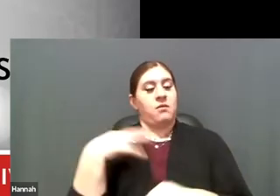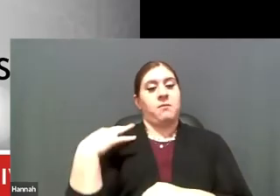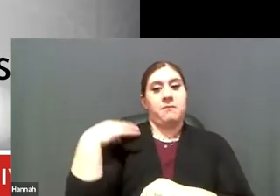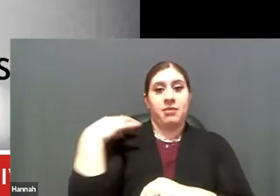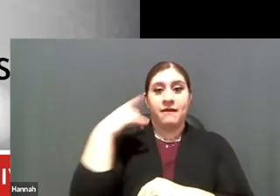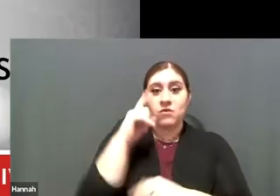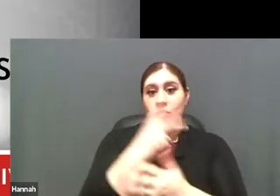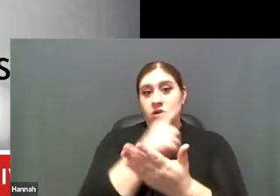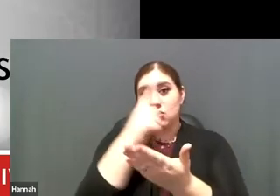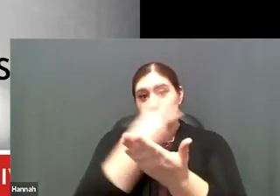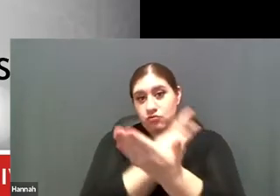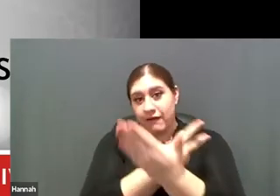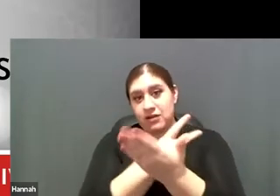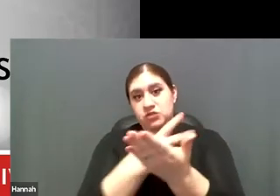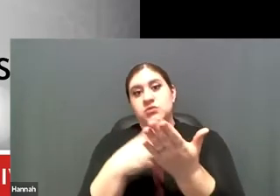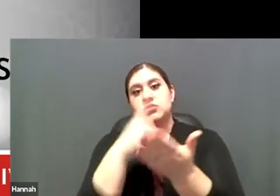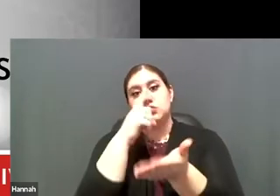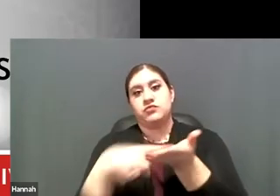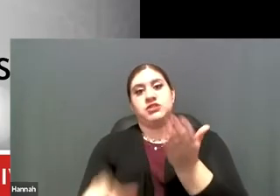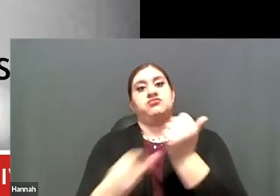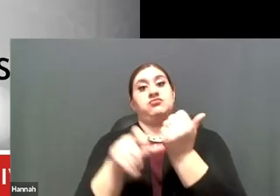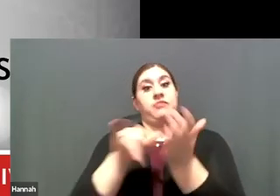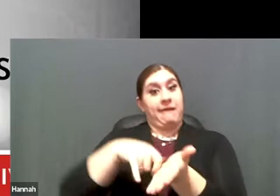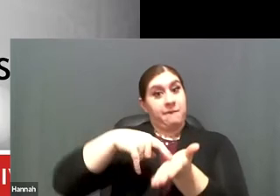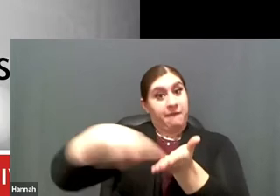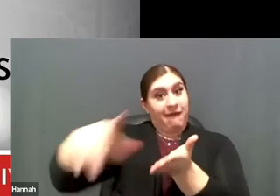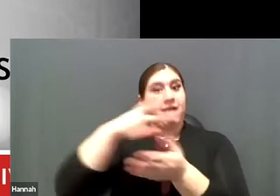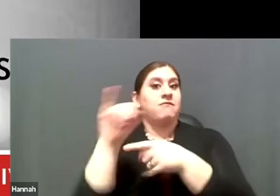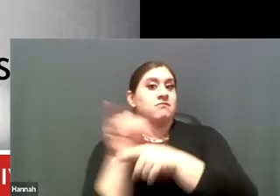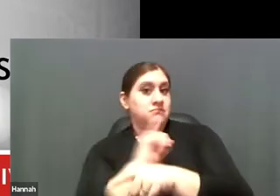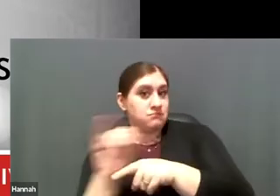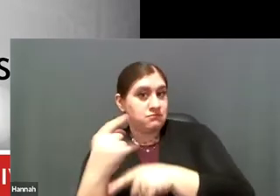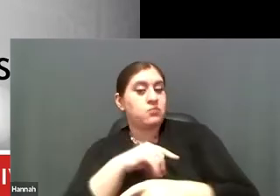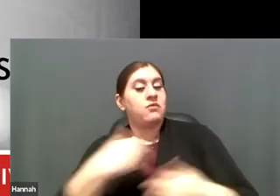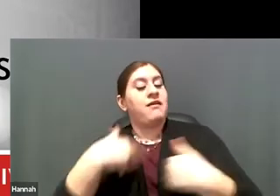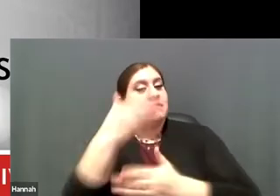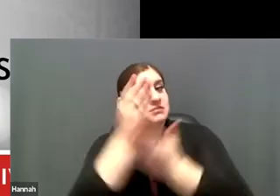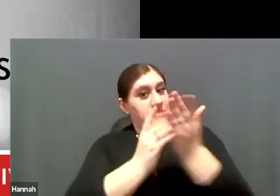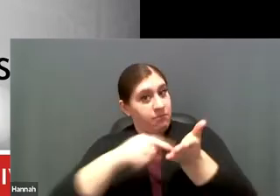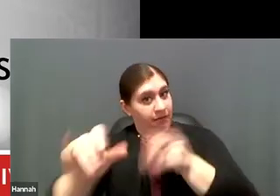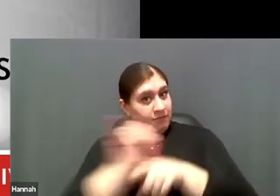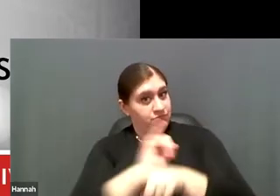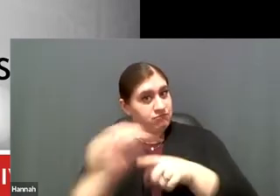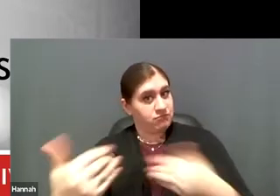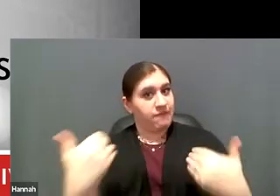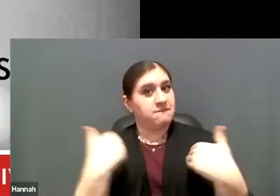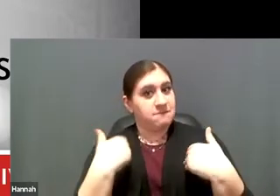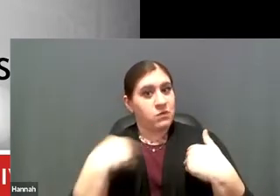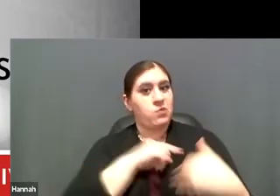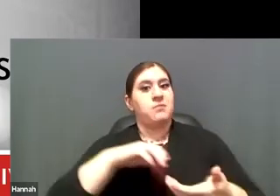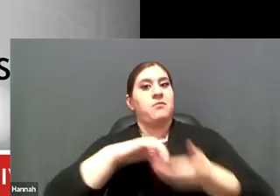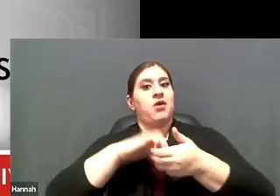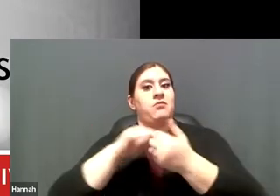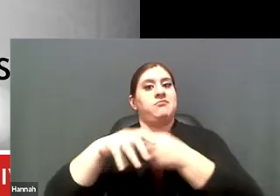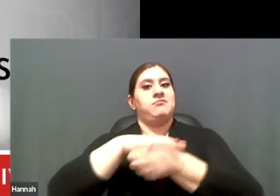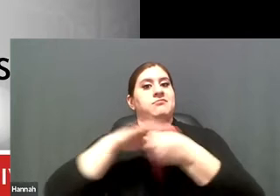graduate research assistantships, which are paid, and internships, and we do have some paid internships out there. We partner up with the local